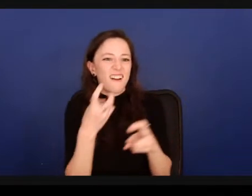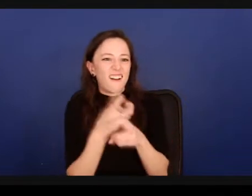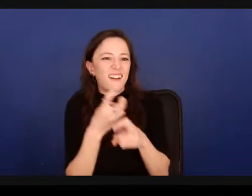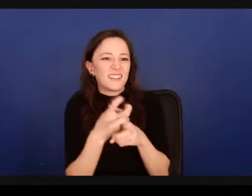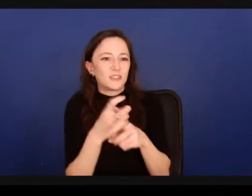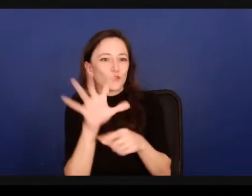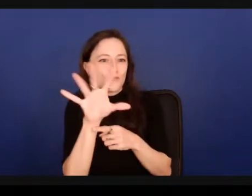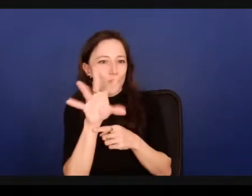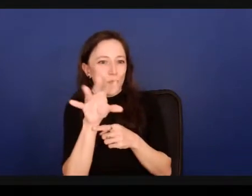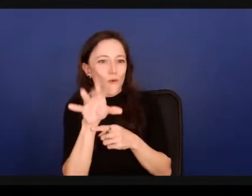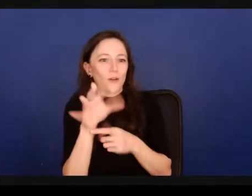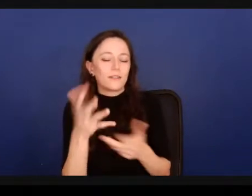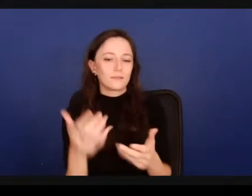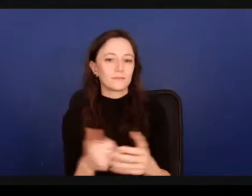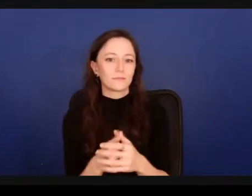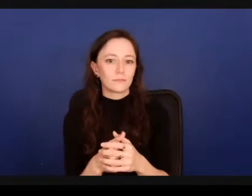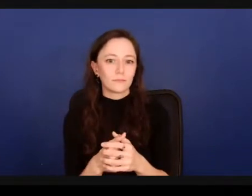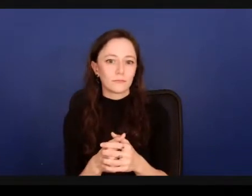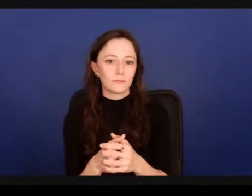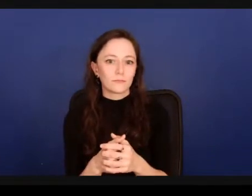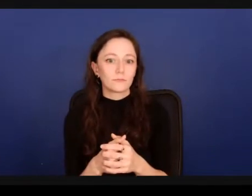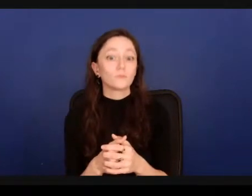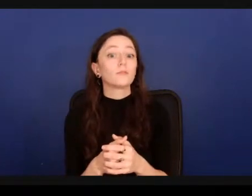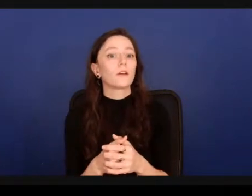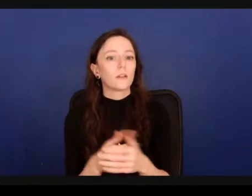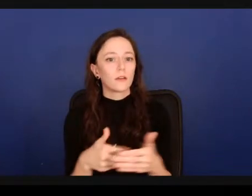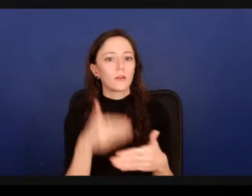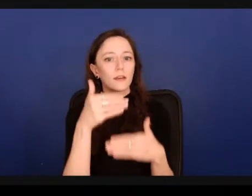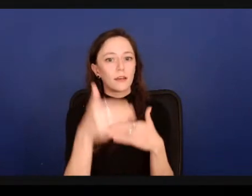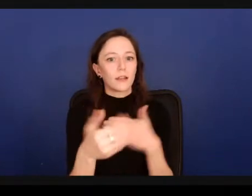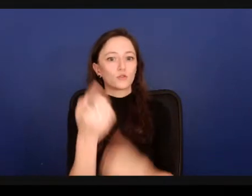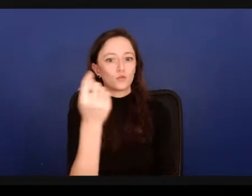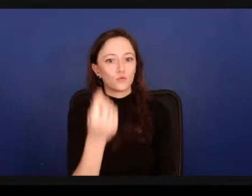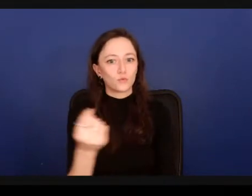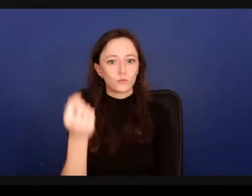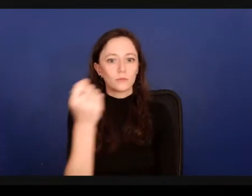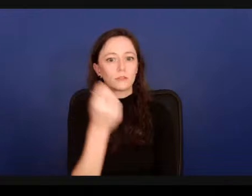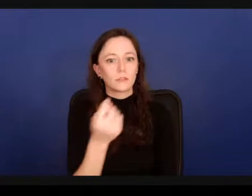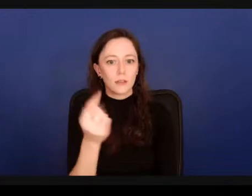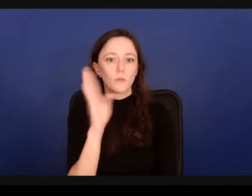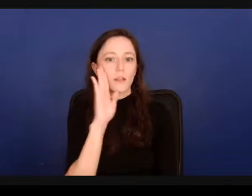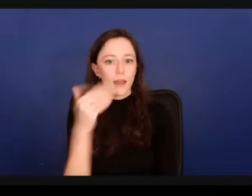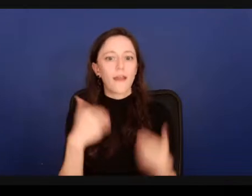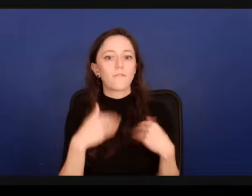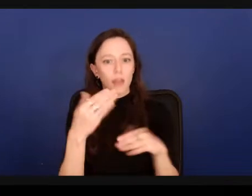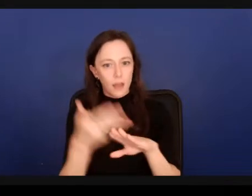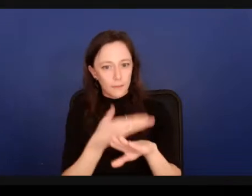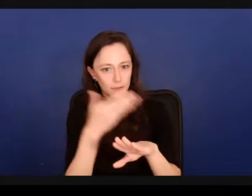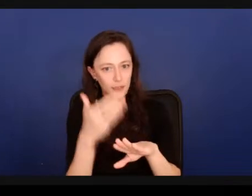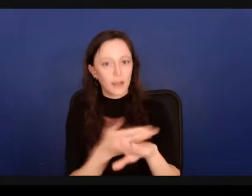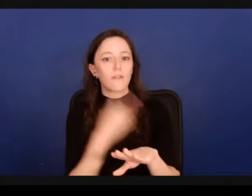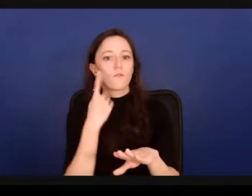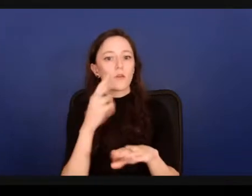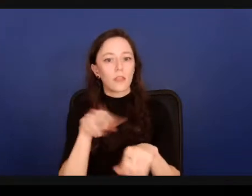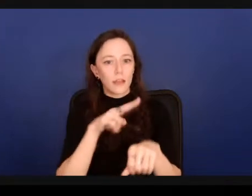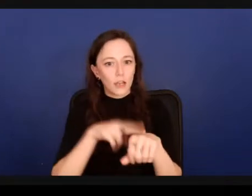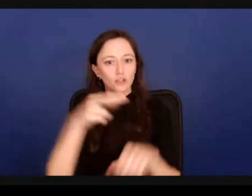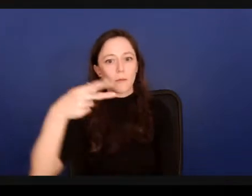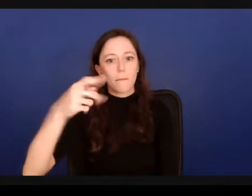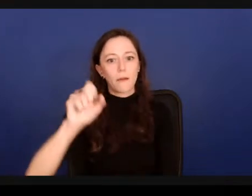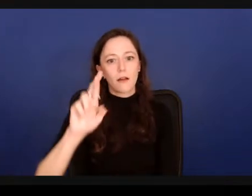Still, next Tuesday, we'll have that update from the National Park, and then we'll be back on for our regular Thursday